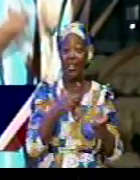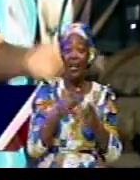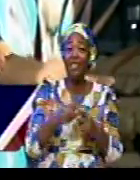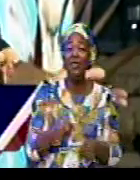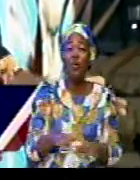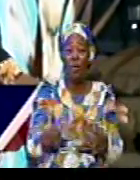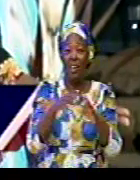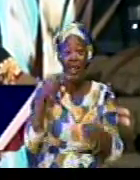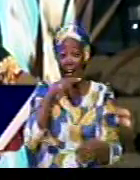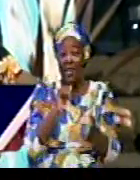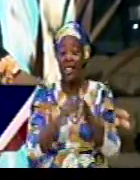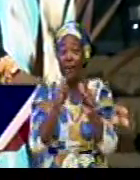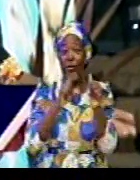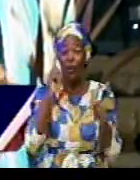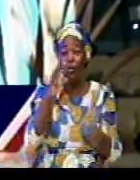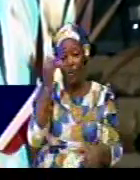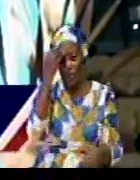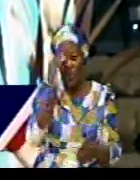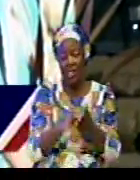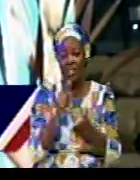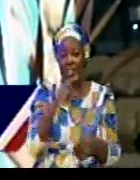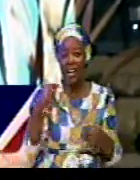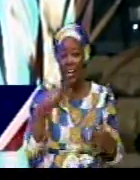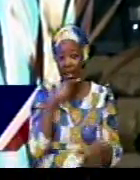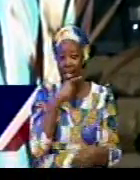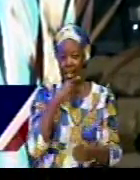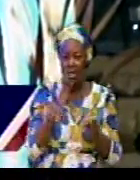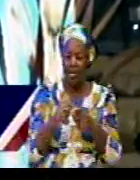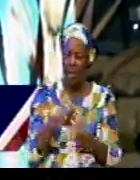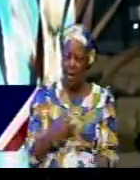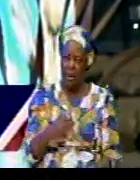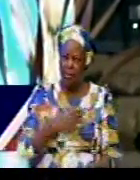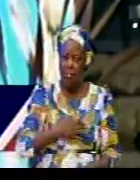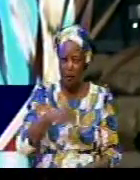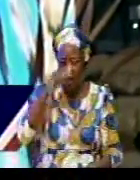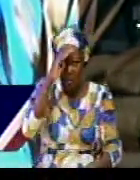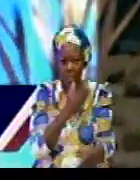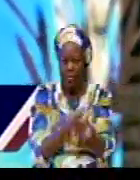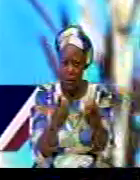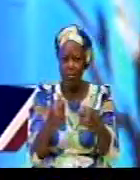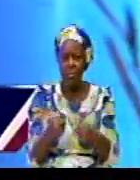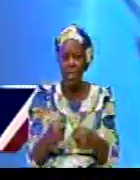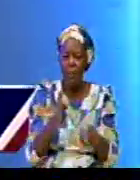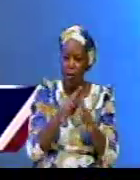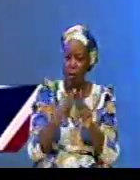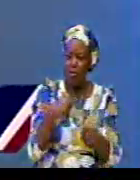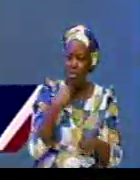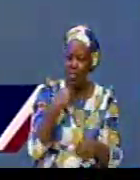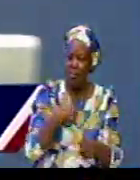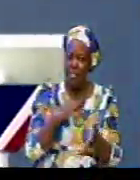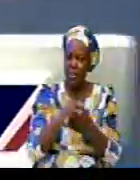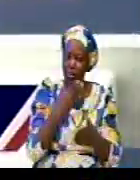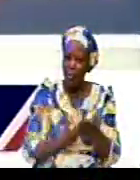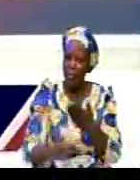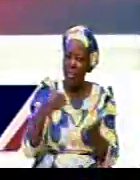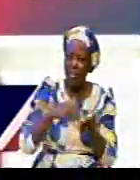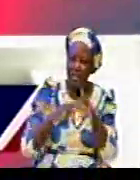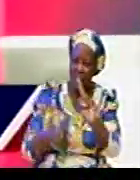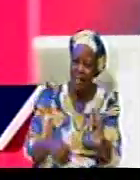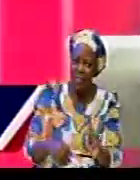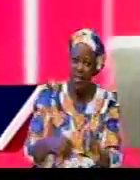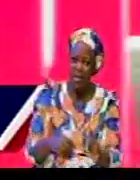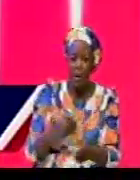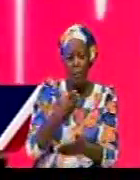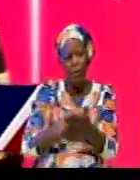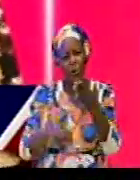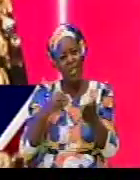a visible lie that everybody will know this is a lie. And then you say, my boy, come here. I thought I heard you